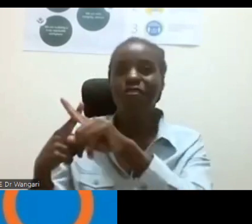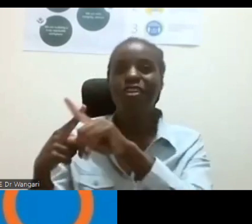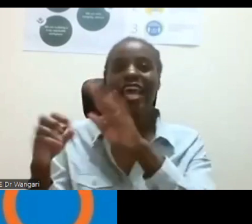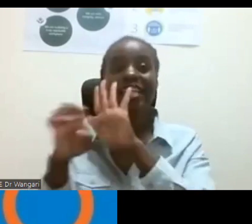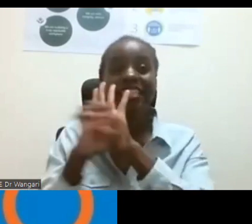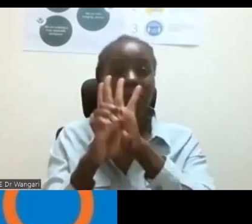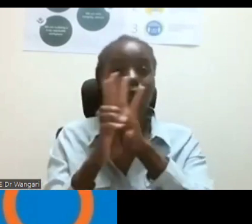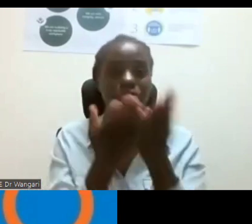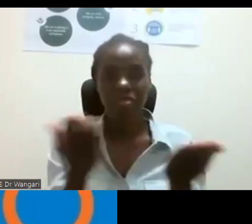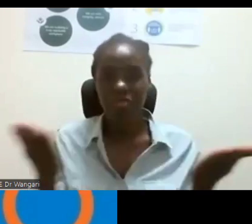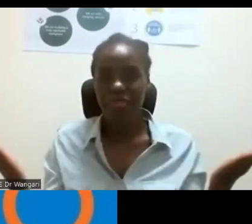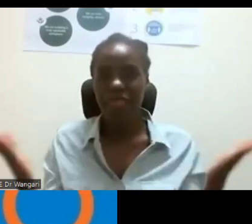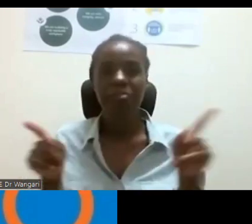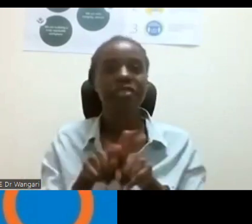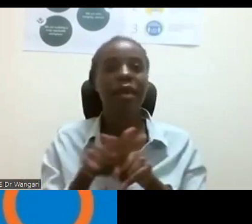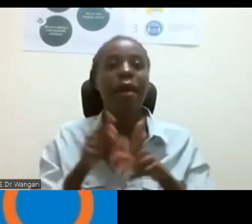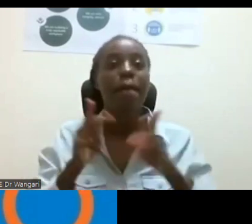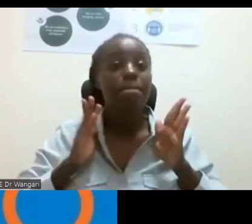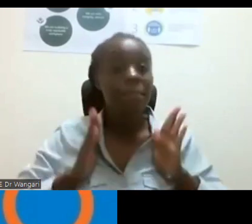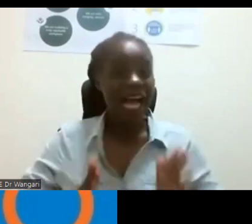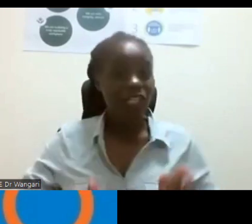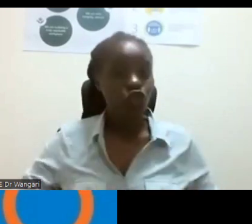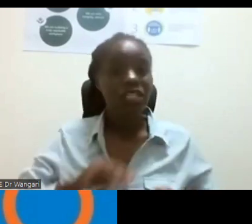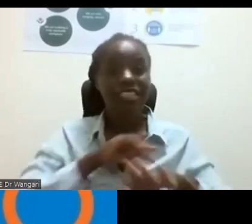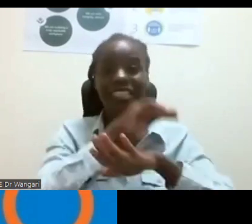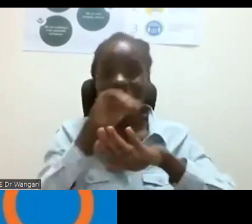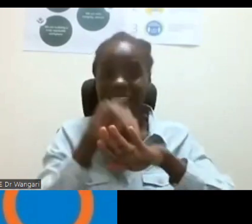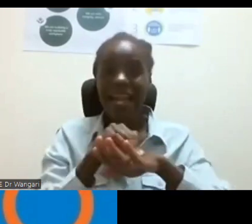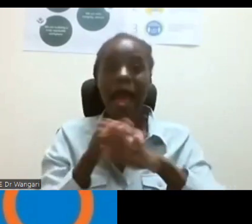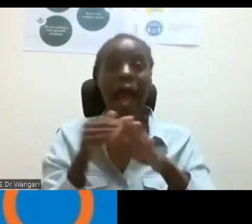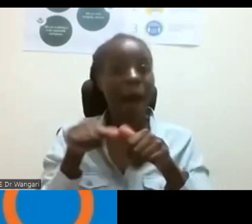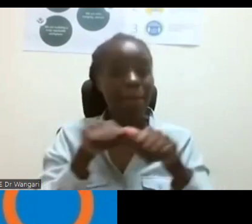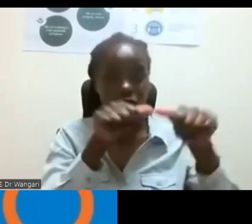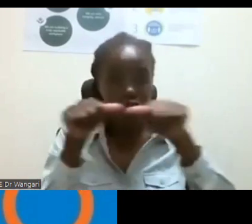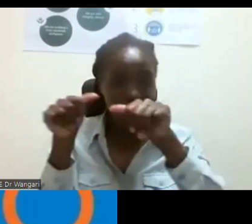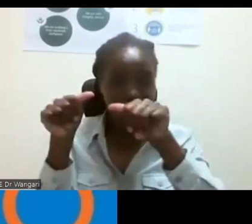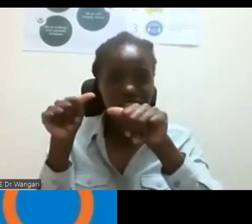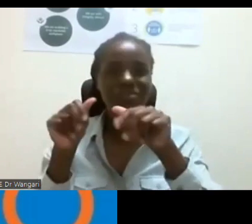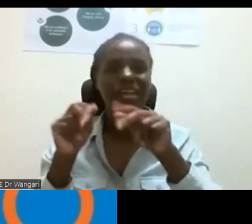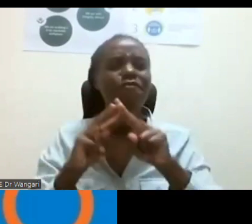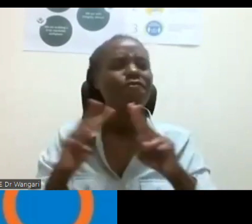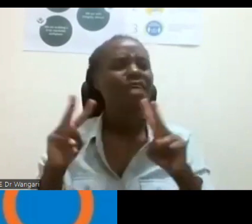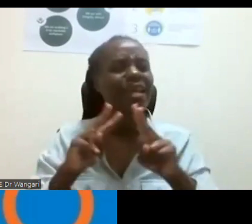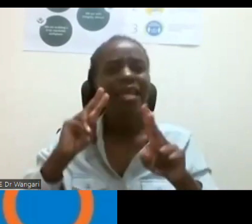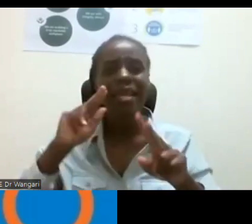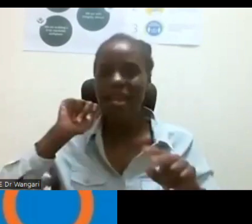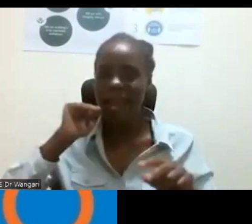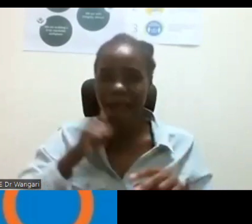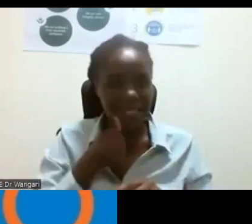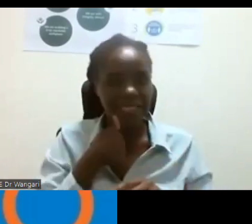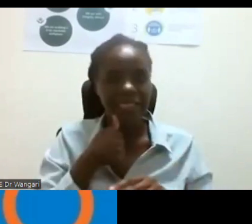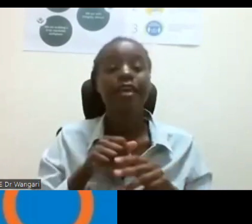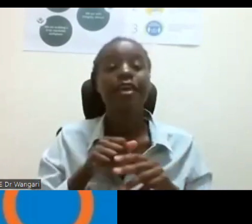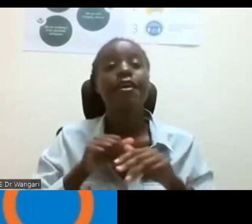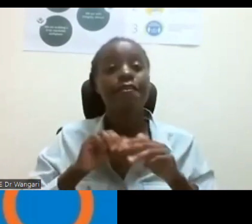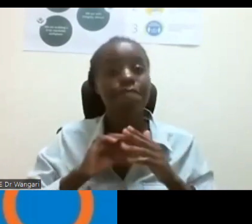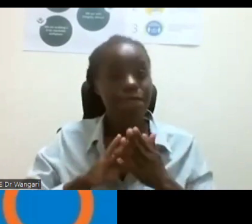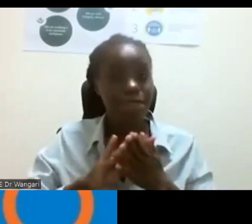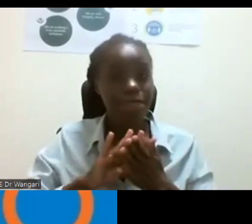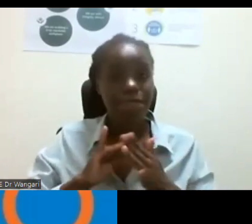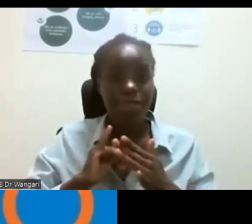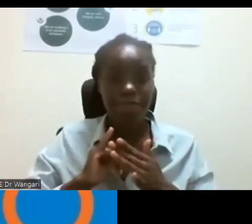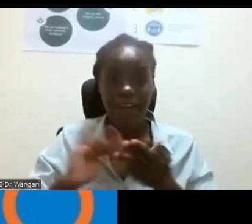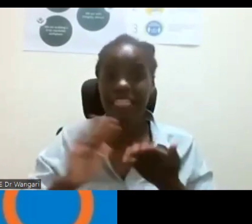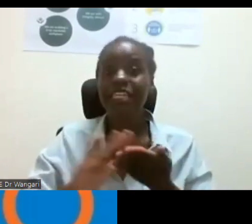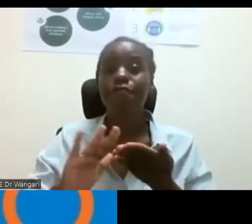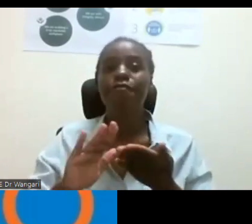is another lesson that we've learned, which is highly effective. And it's also really important that we keep the woman at the center of the decision-making